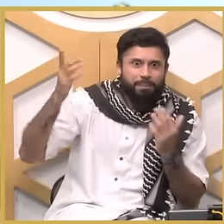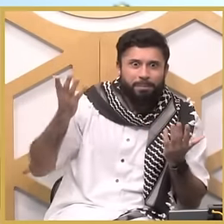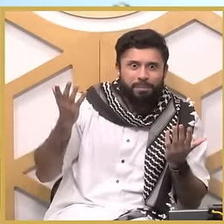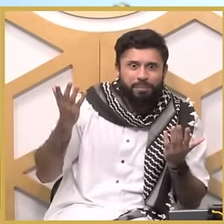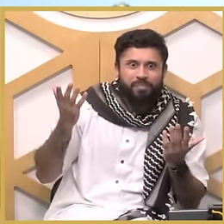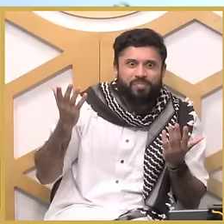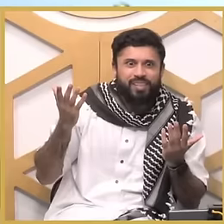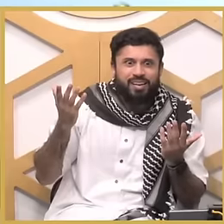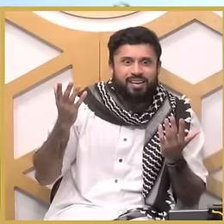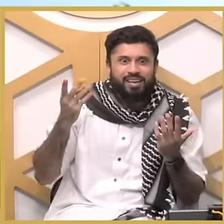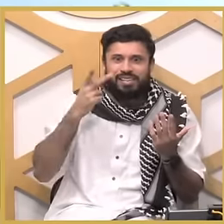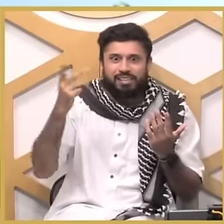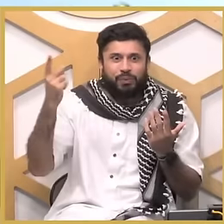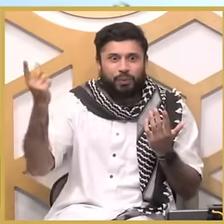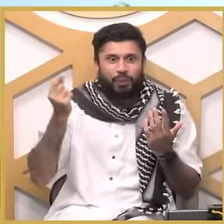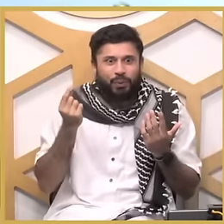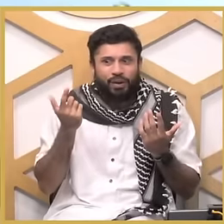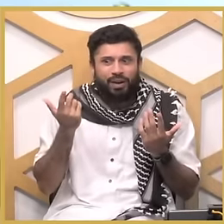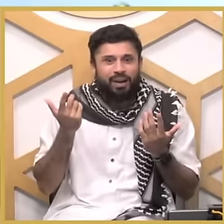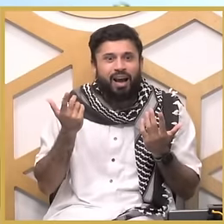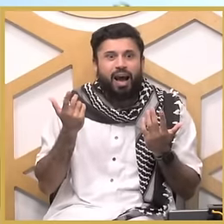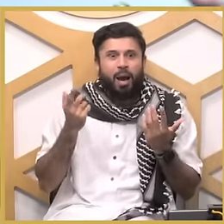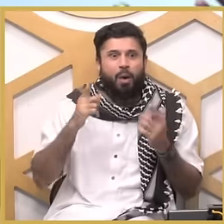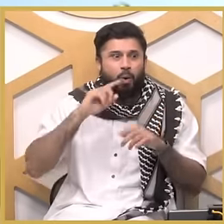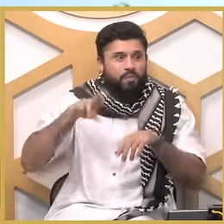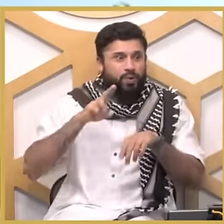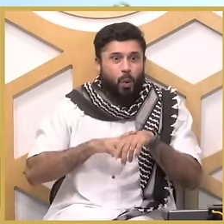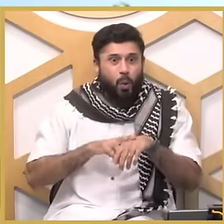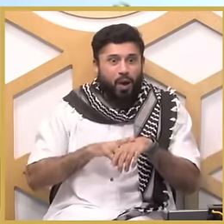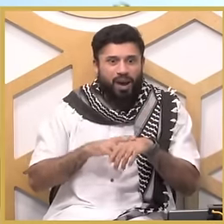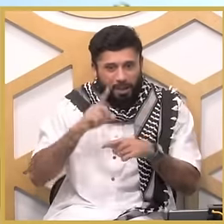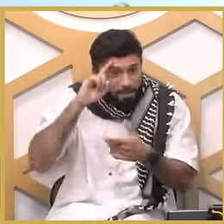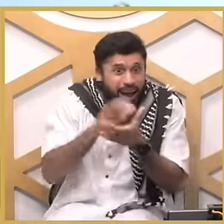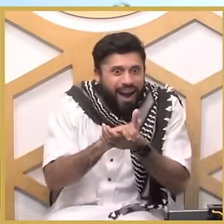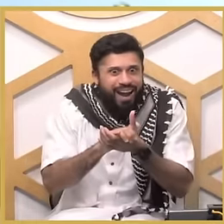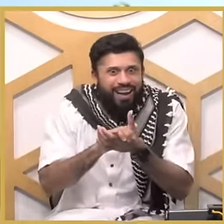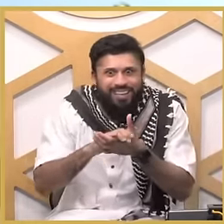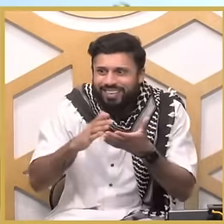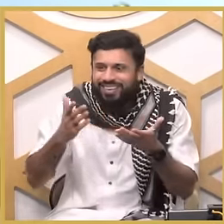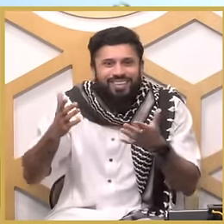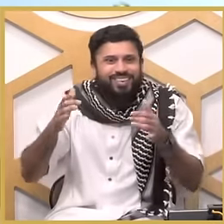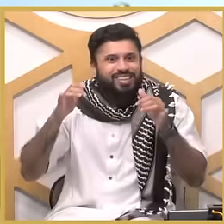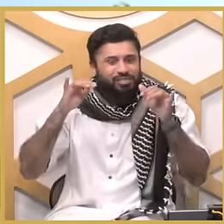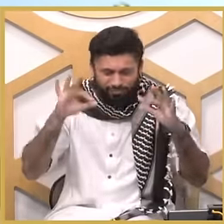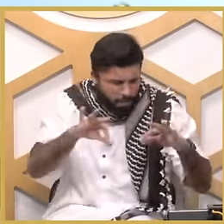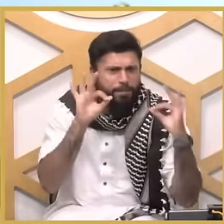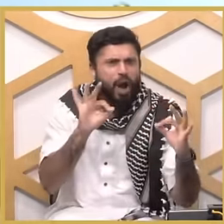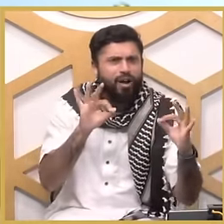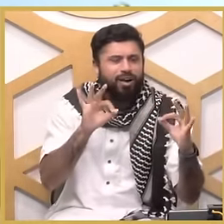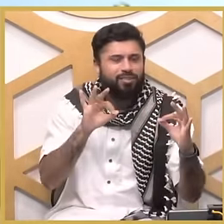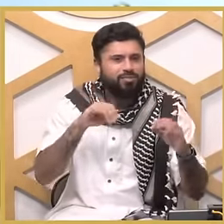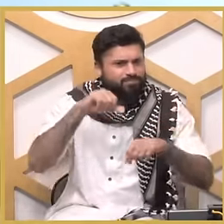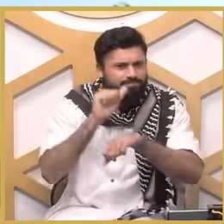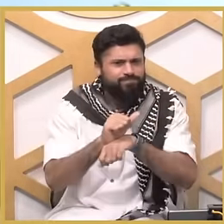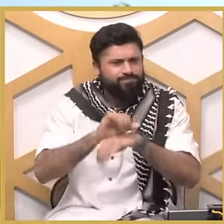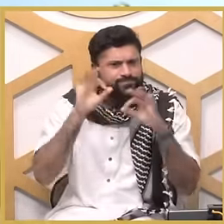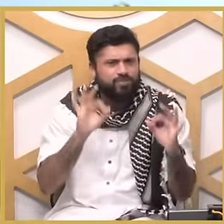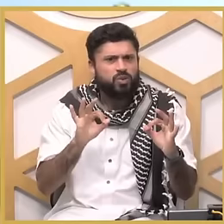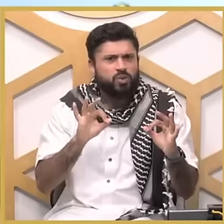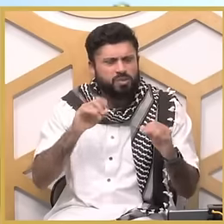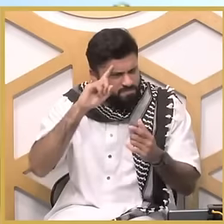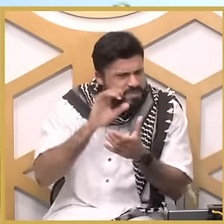greatest of the unseen is Allah Himself. Greater than the angels, greater than Jannah, greater than all of that is Allah Himself. So the pleasure of His